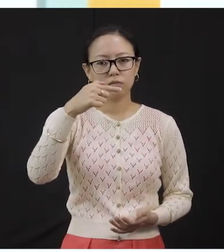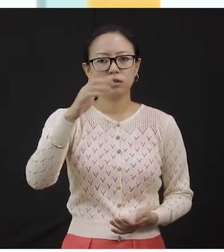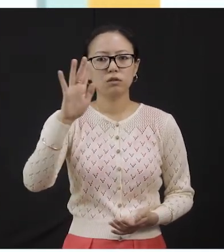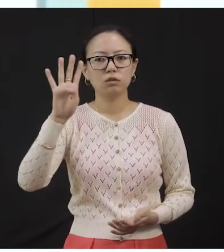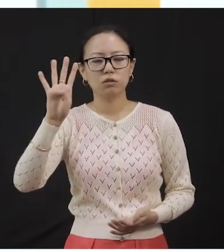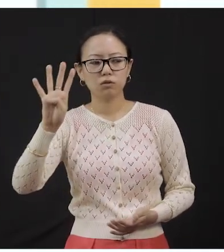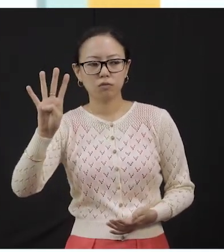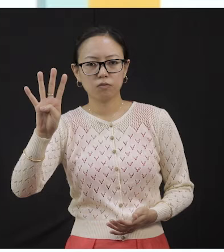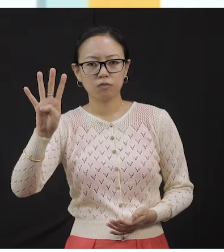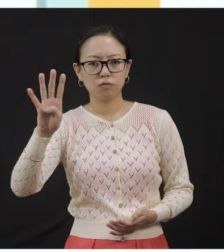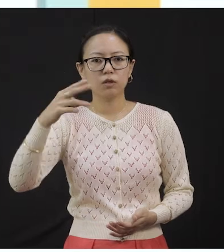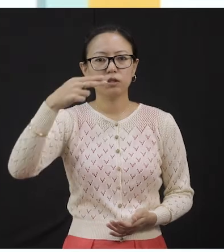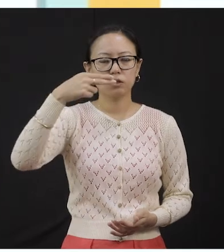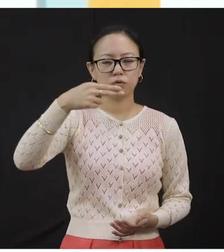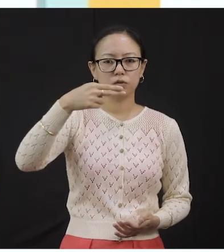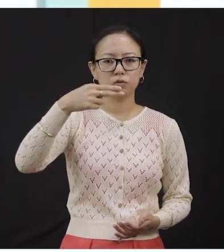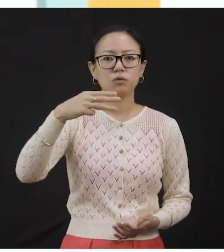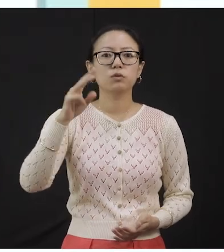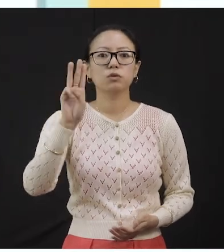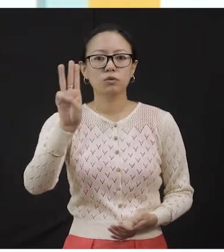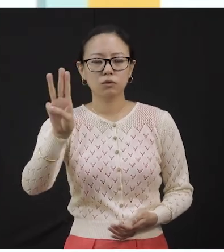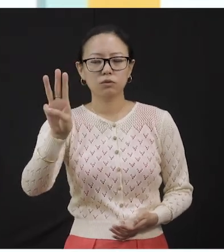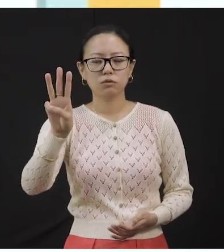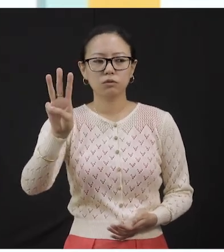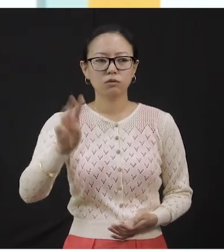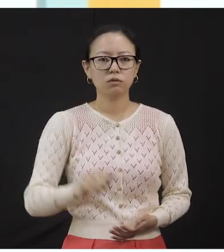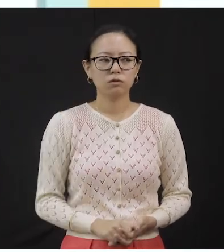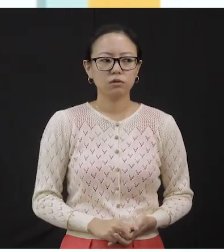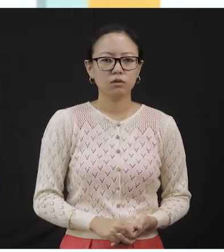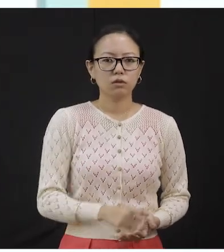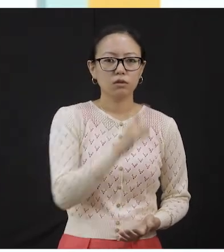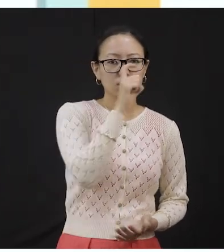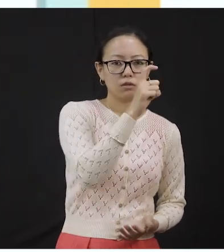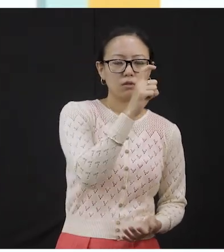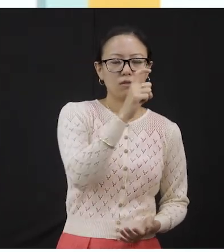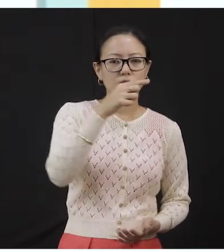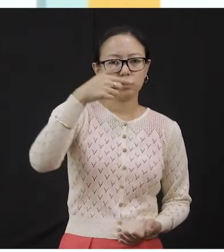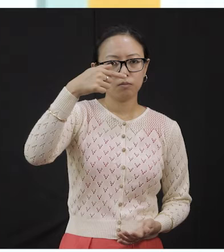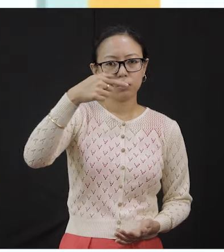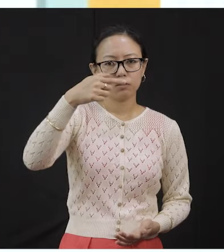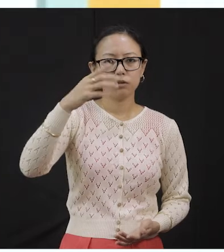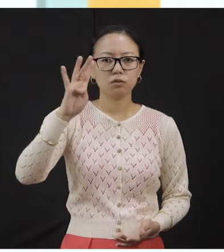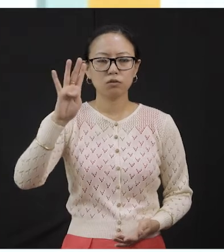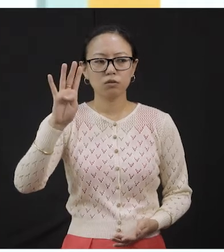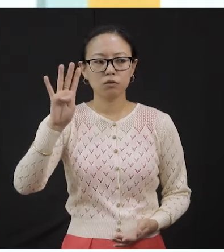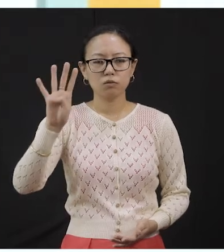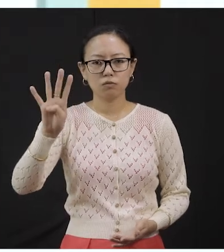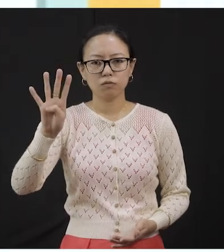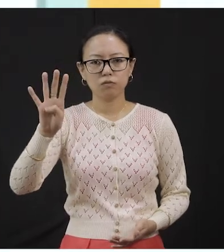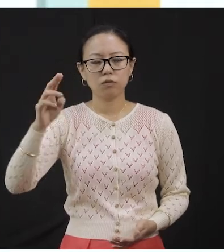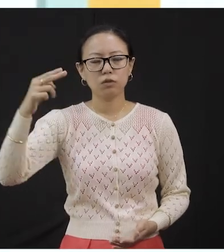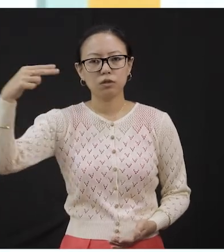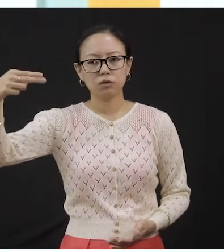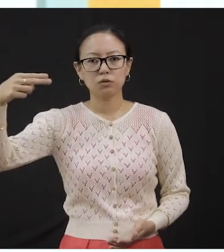7 minus 4 is equal to 3. 7 minus 4 is equal to